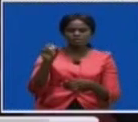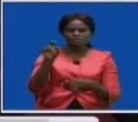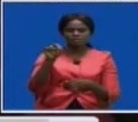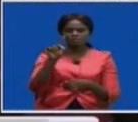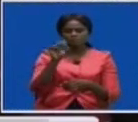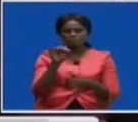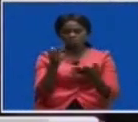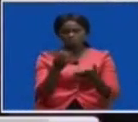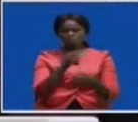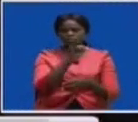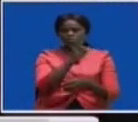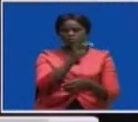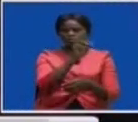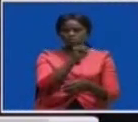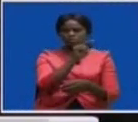Imusho.